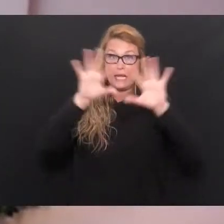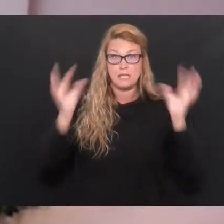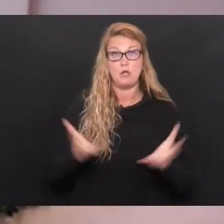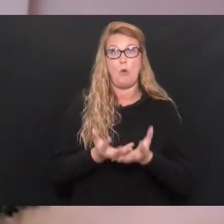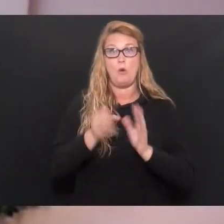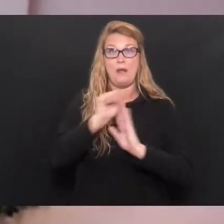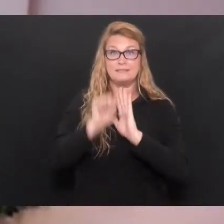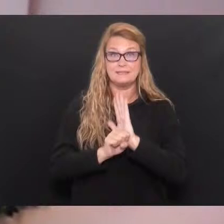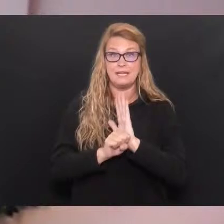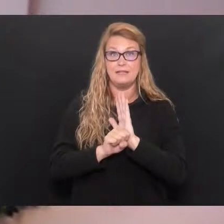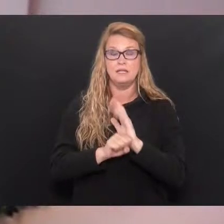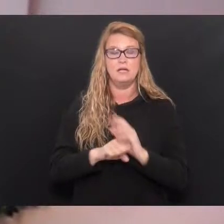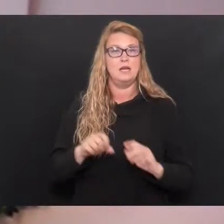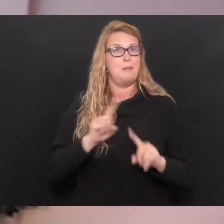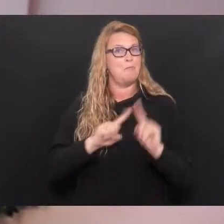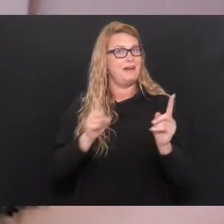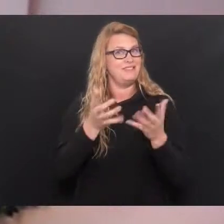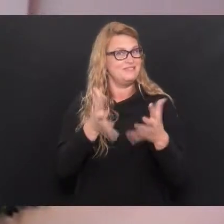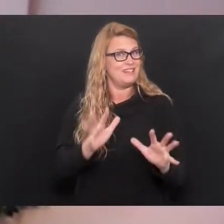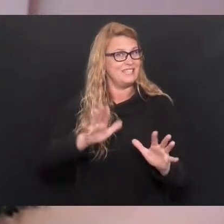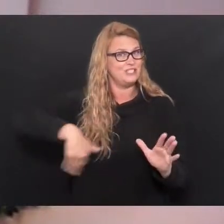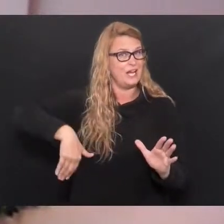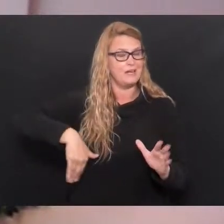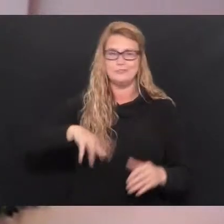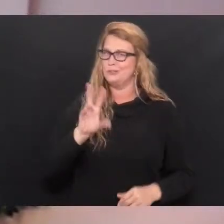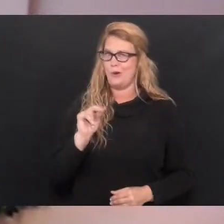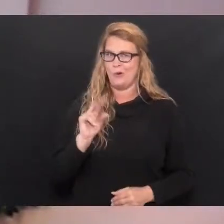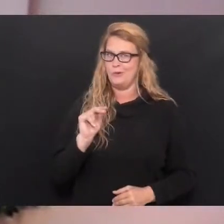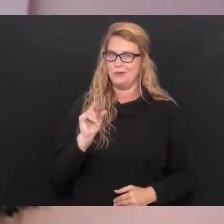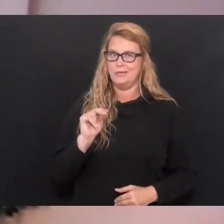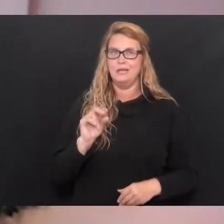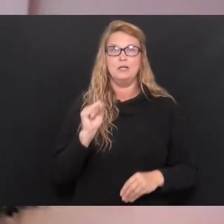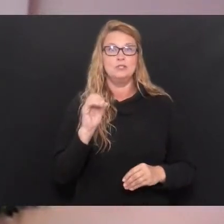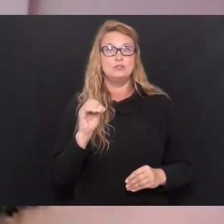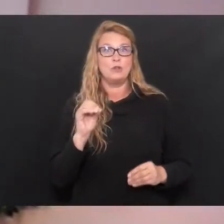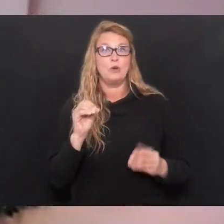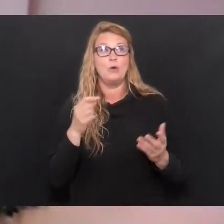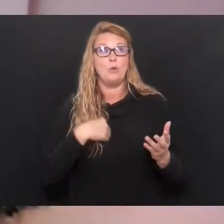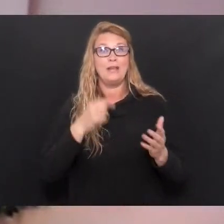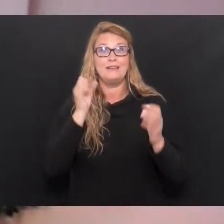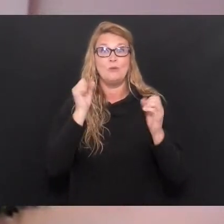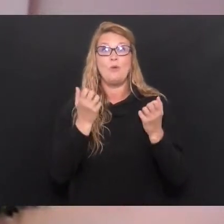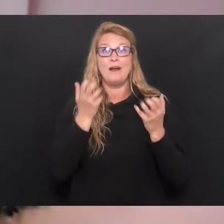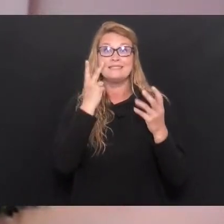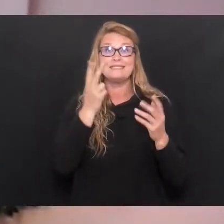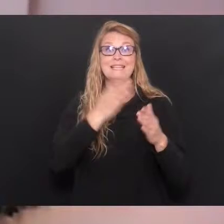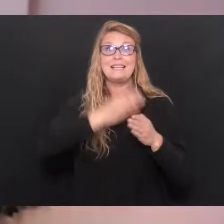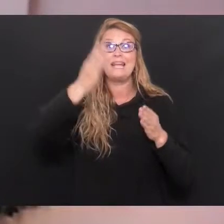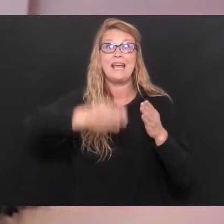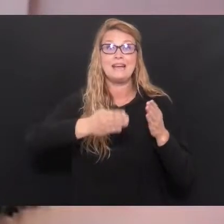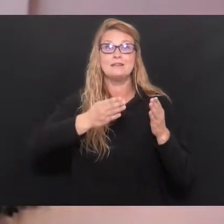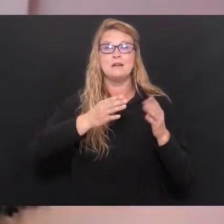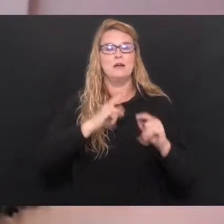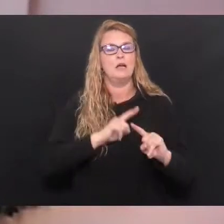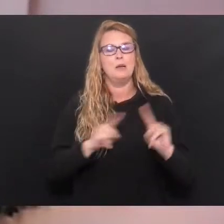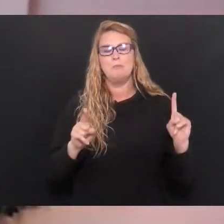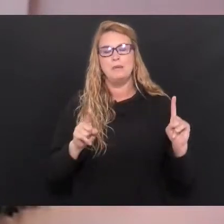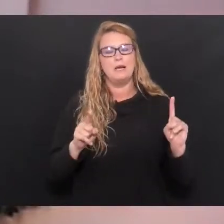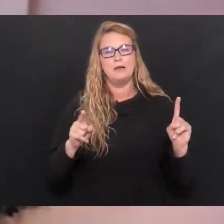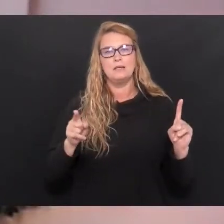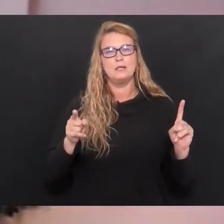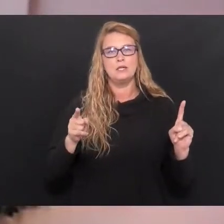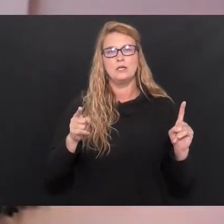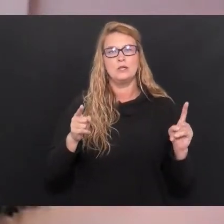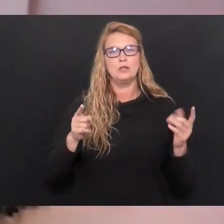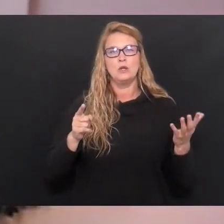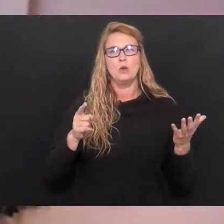yet. And while we don't want to keep looking like we're moving any goalposts, the truth is that we are not dictating to